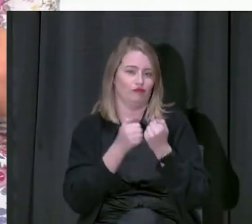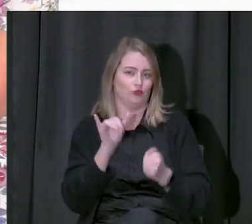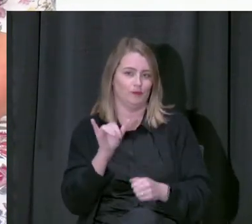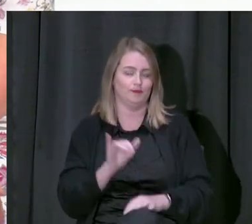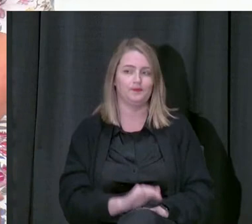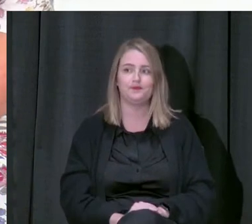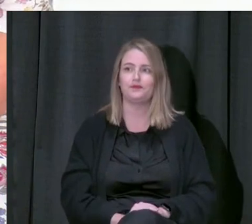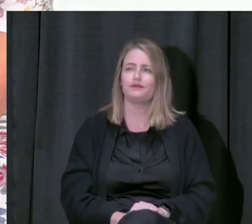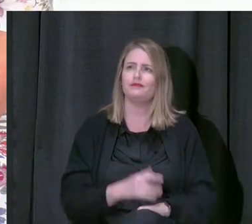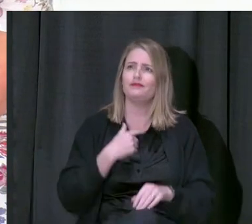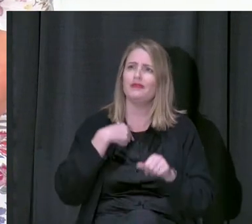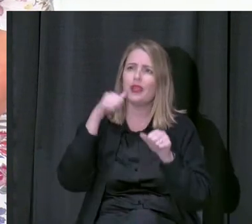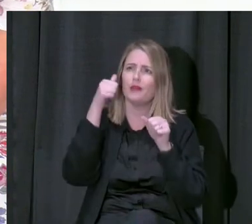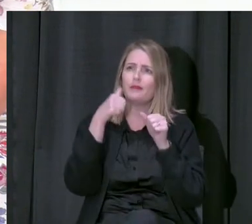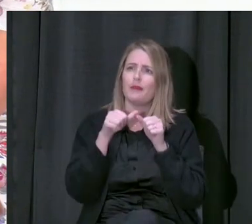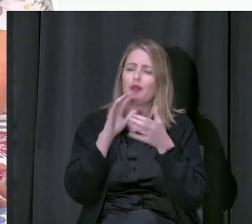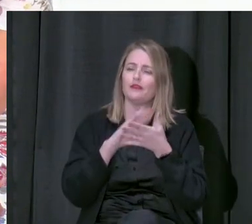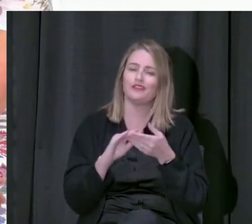to